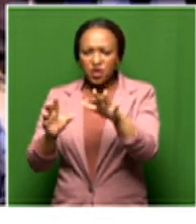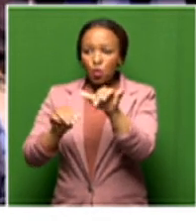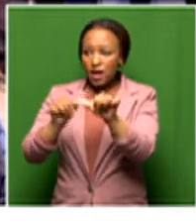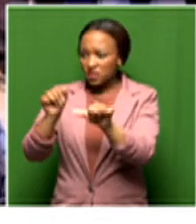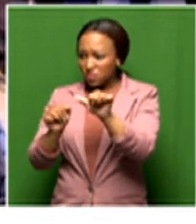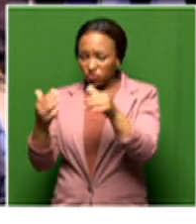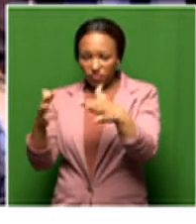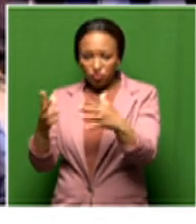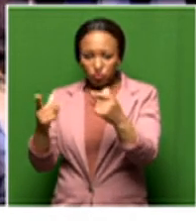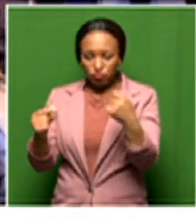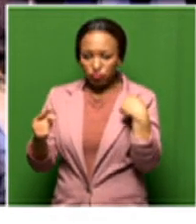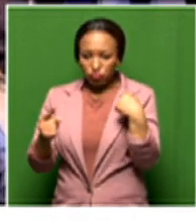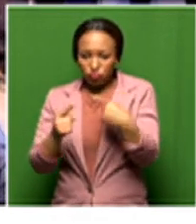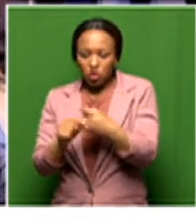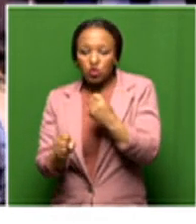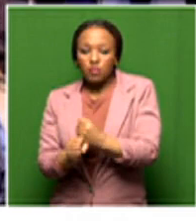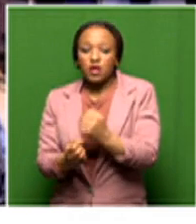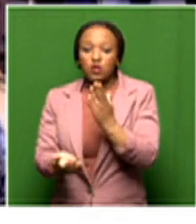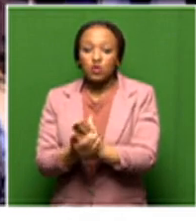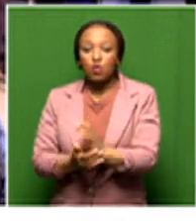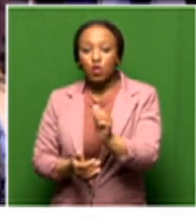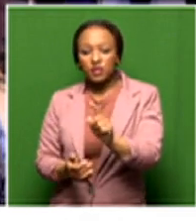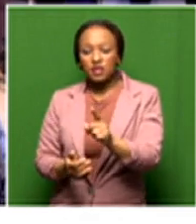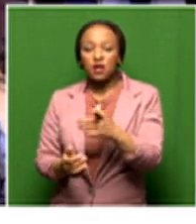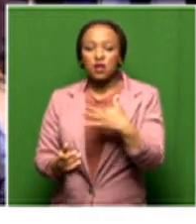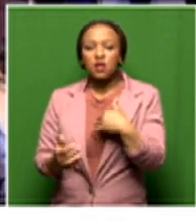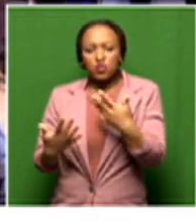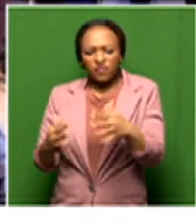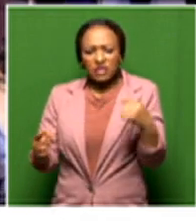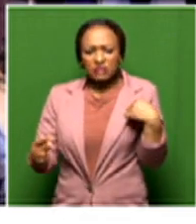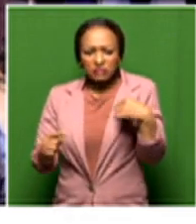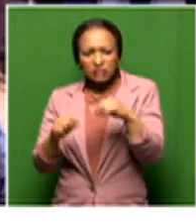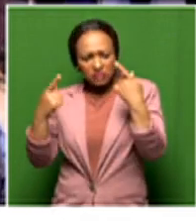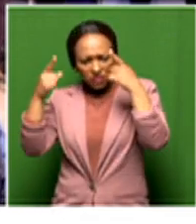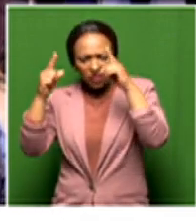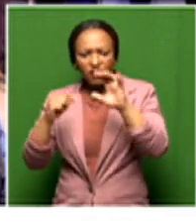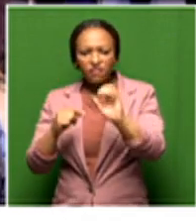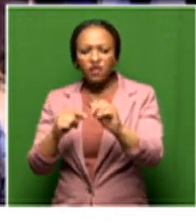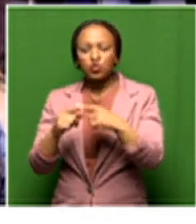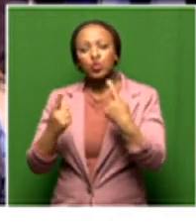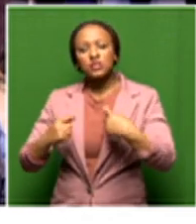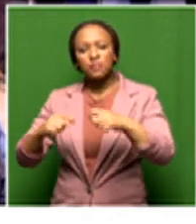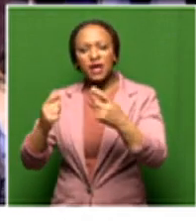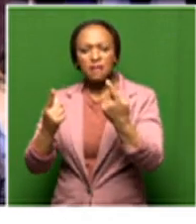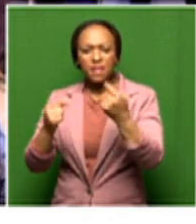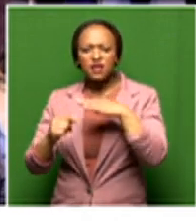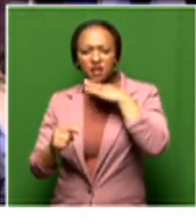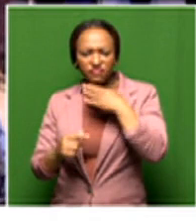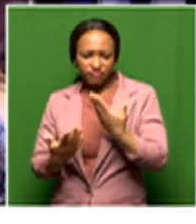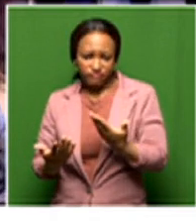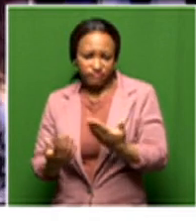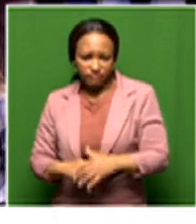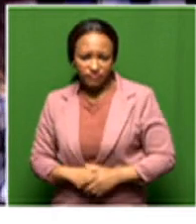assessments have you done to make sure that you have actually been successful in spending the money adequately so